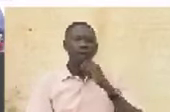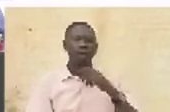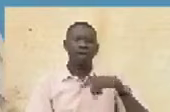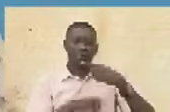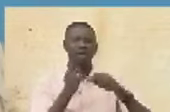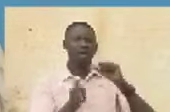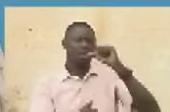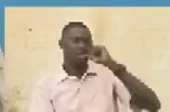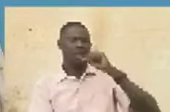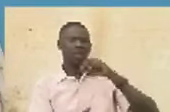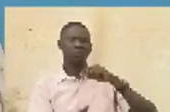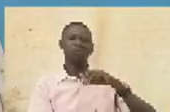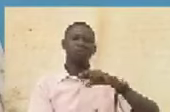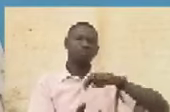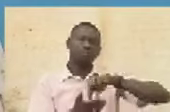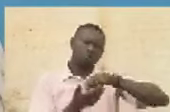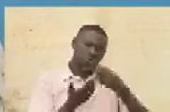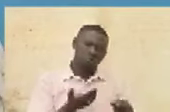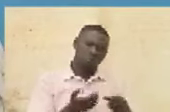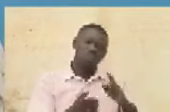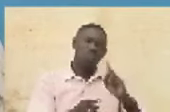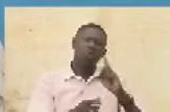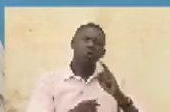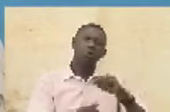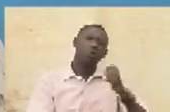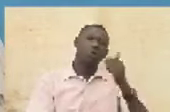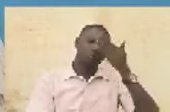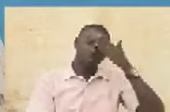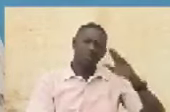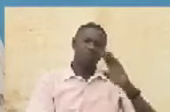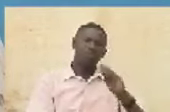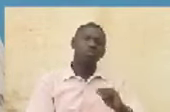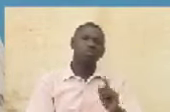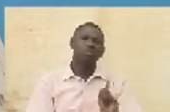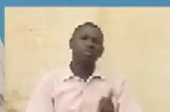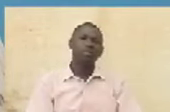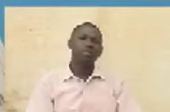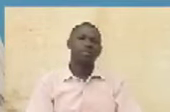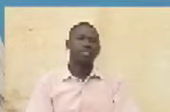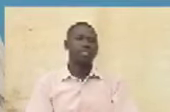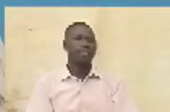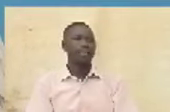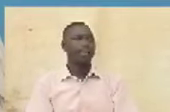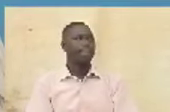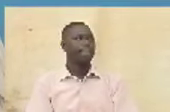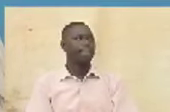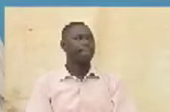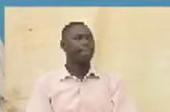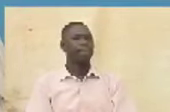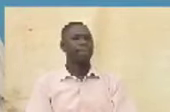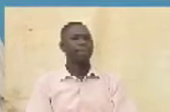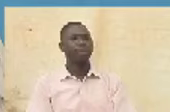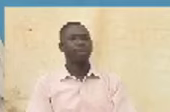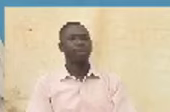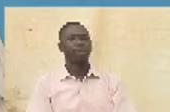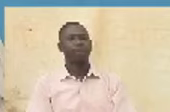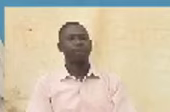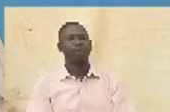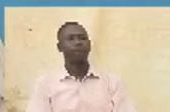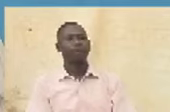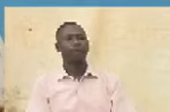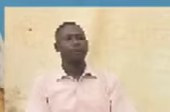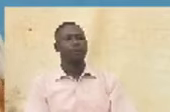kewol kudo sodan dele meye soro ba na manke boyoti na boda boyo nyine ka boyo menke ni o boyo boyo menke dem